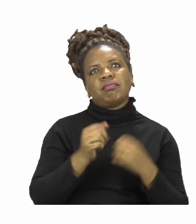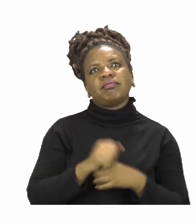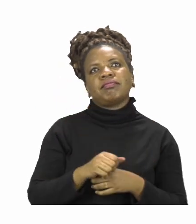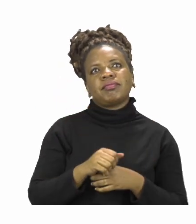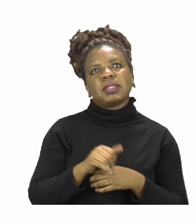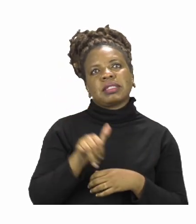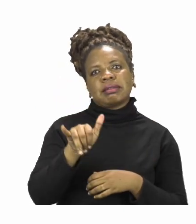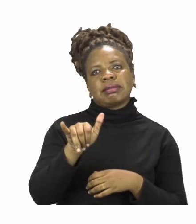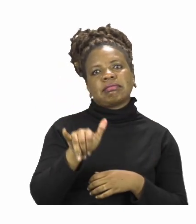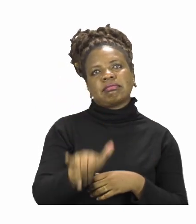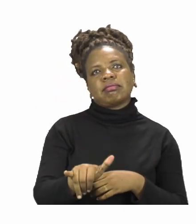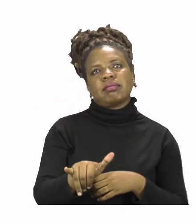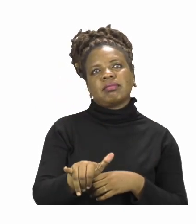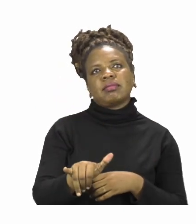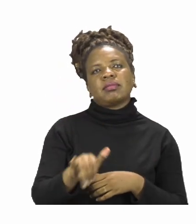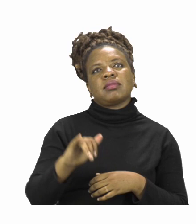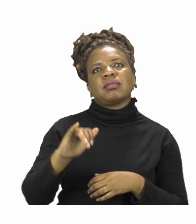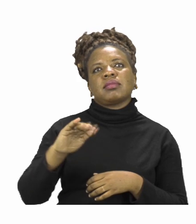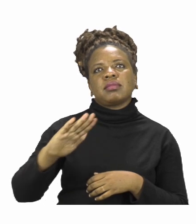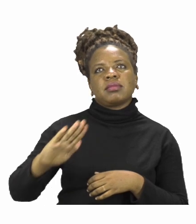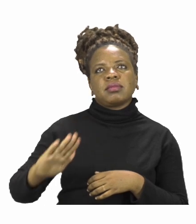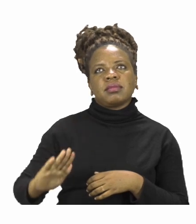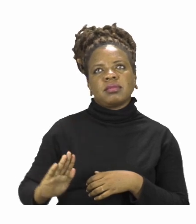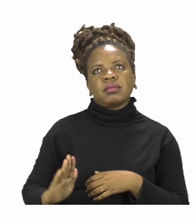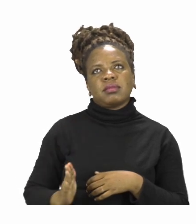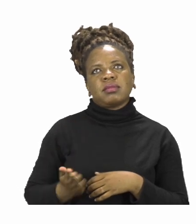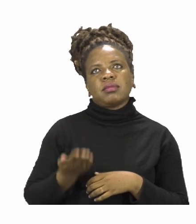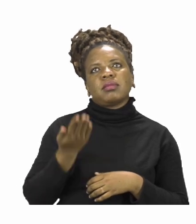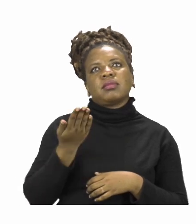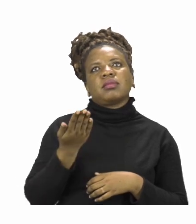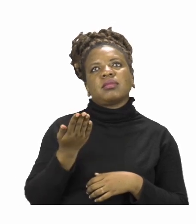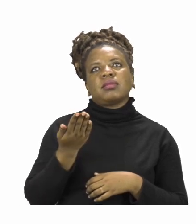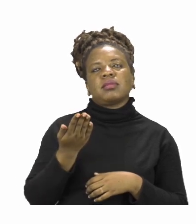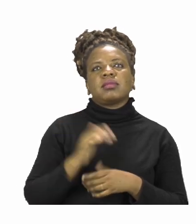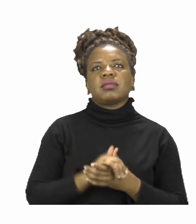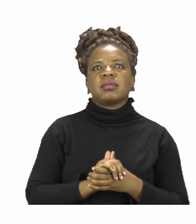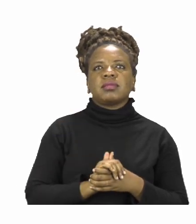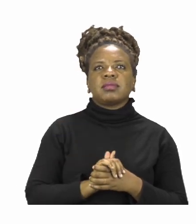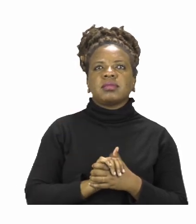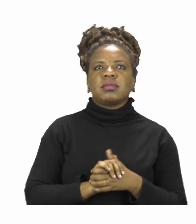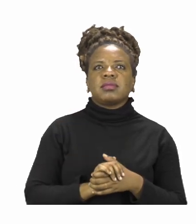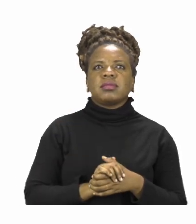much, that, and want.